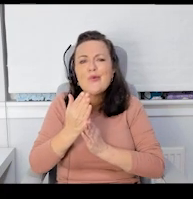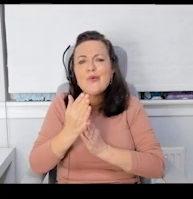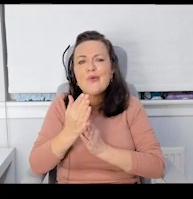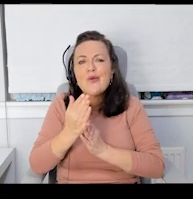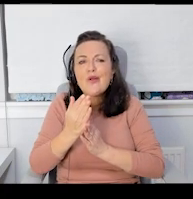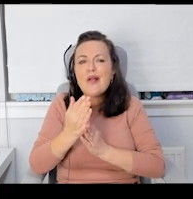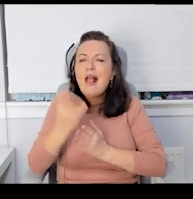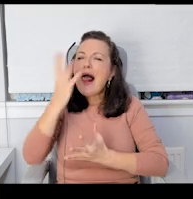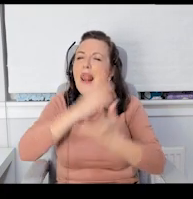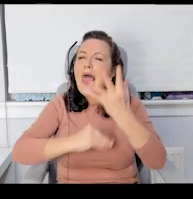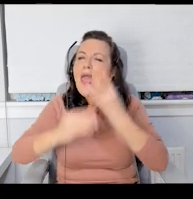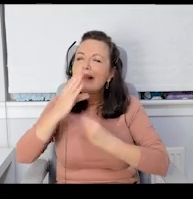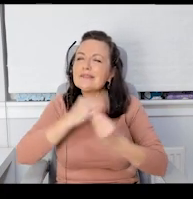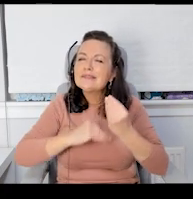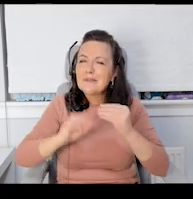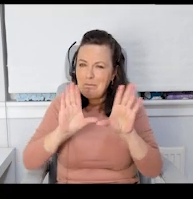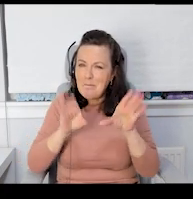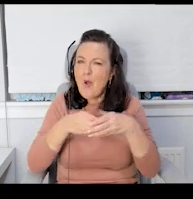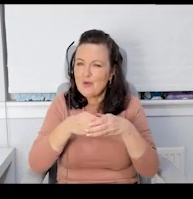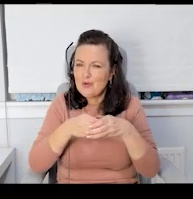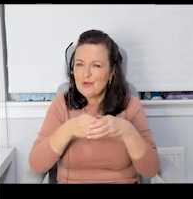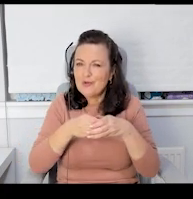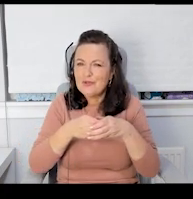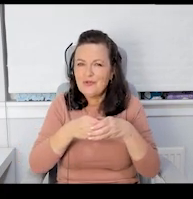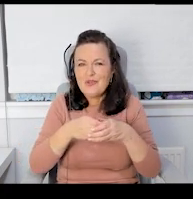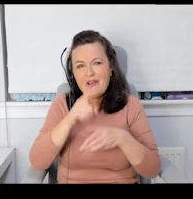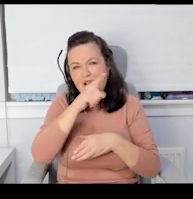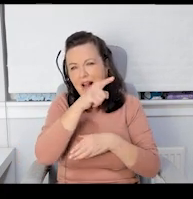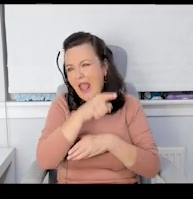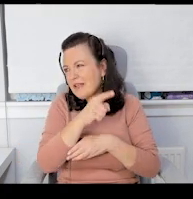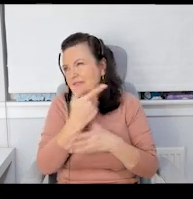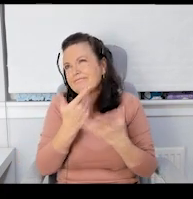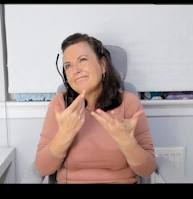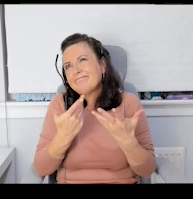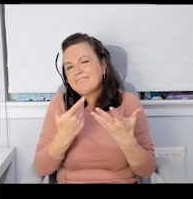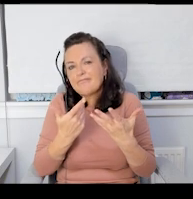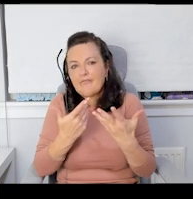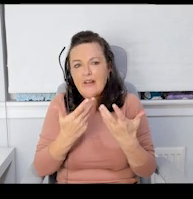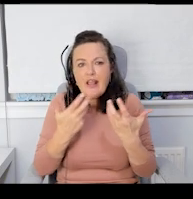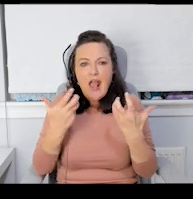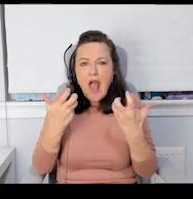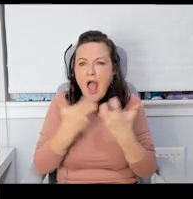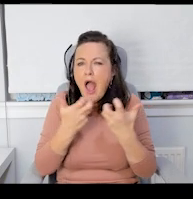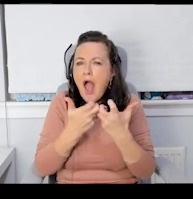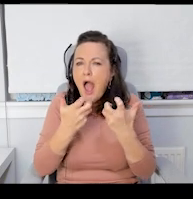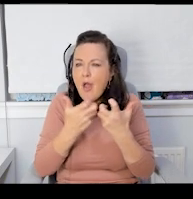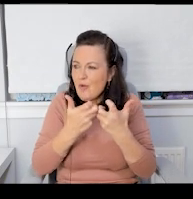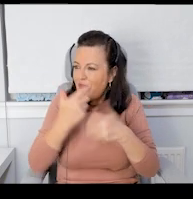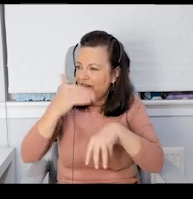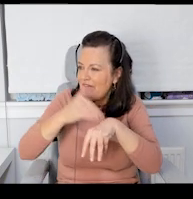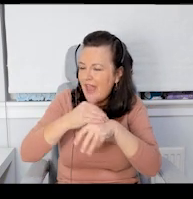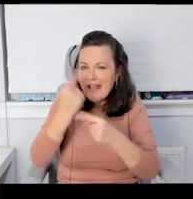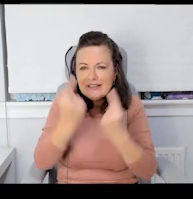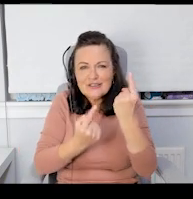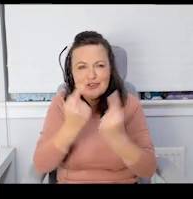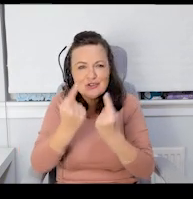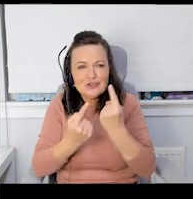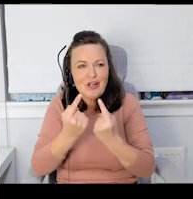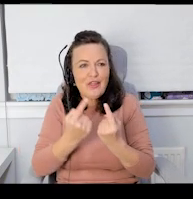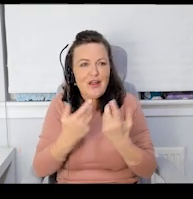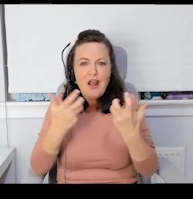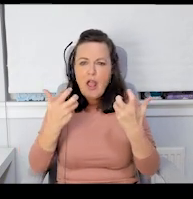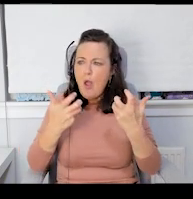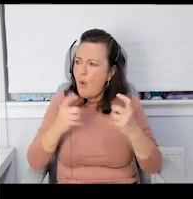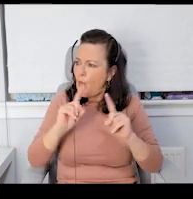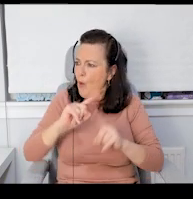which covers the whole apprenticeship family, similar to the presentation at the start, Helen, around, you know, how they all feed in each other, what impact they have, how they're viewed